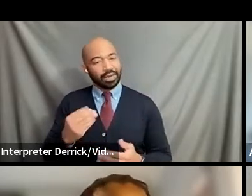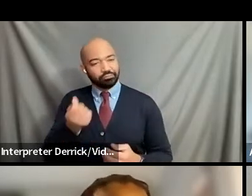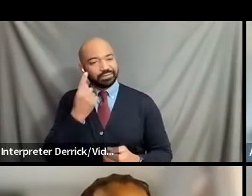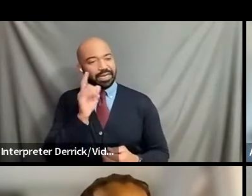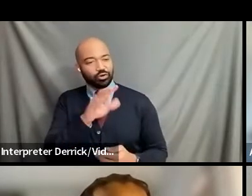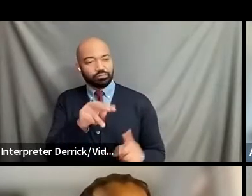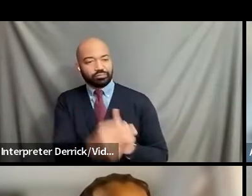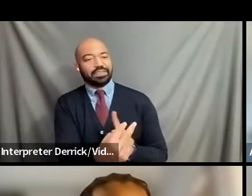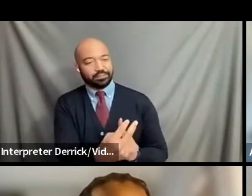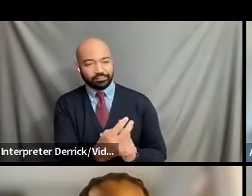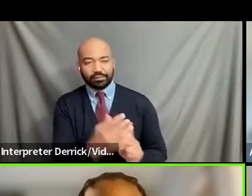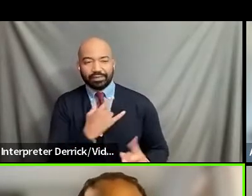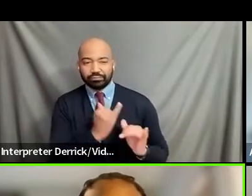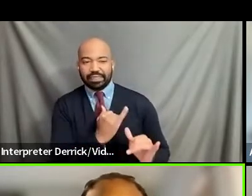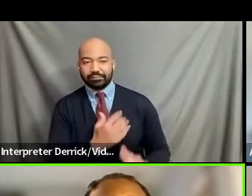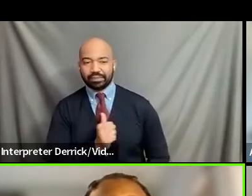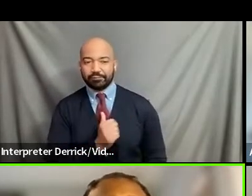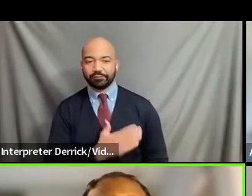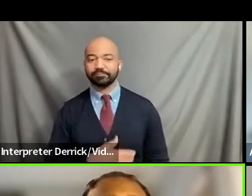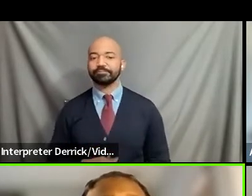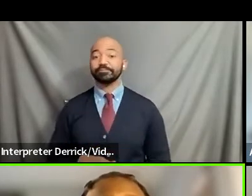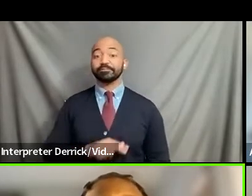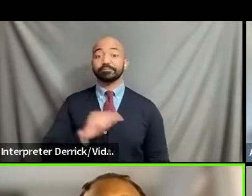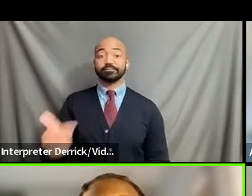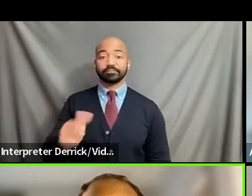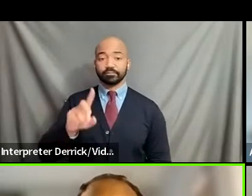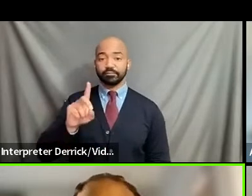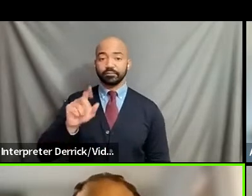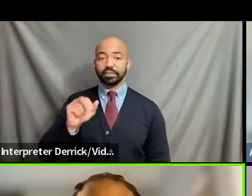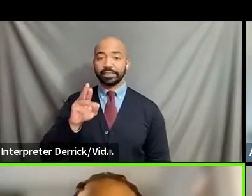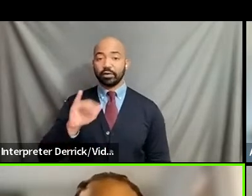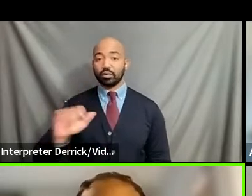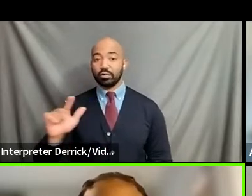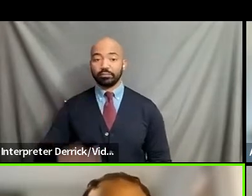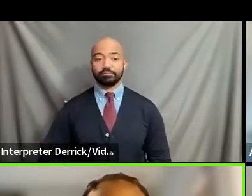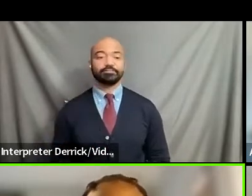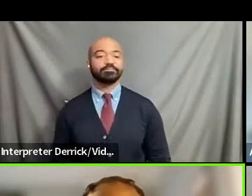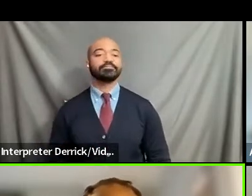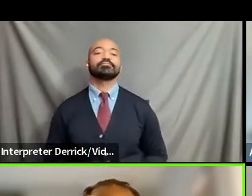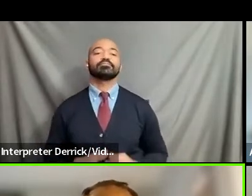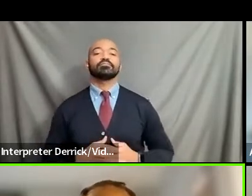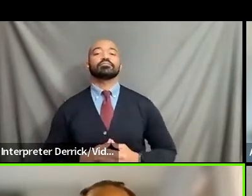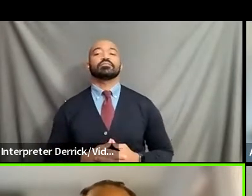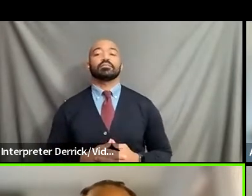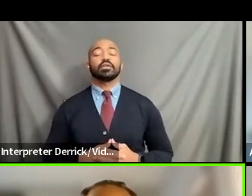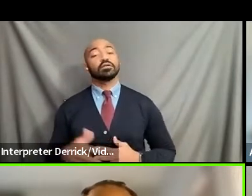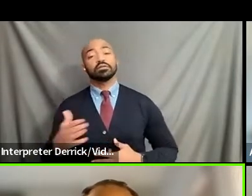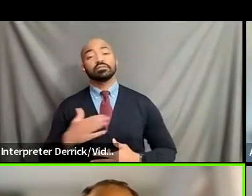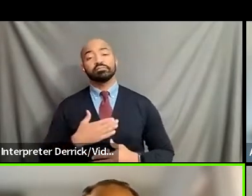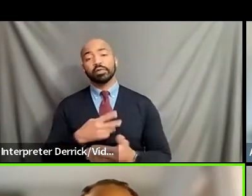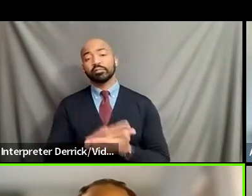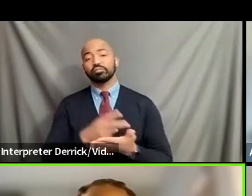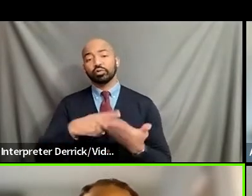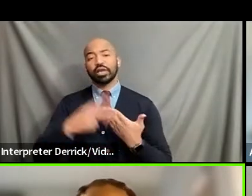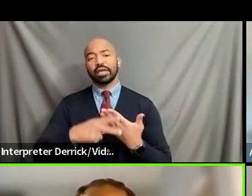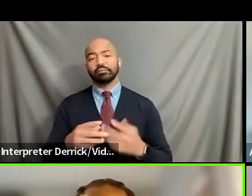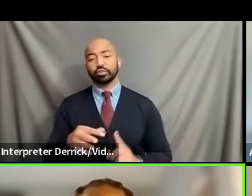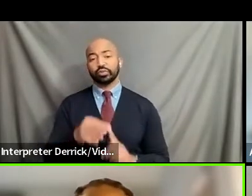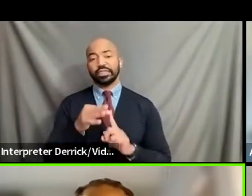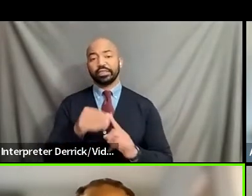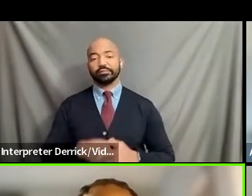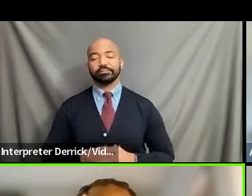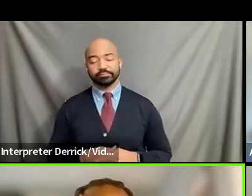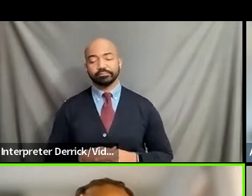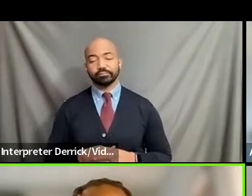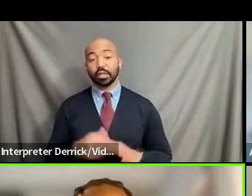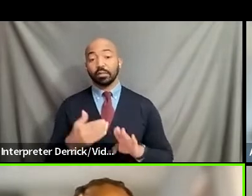Daryl. Yeah, so my grad program is really unique in the fact that even prior to the